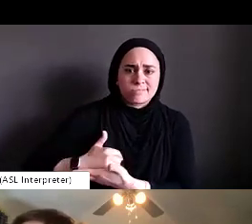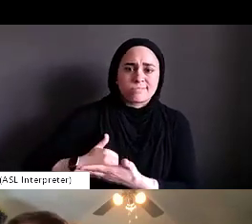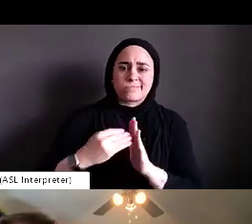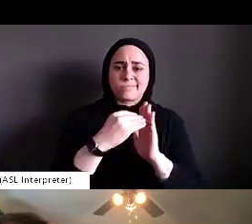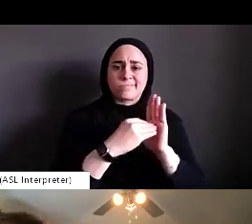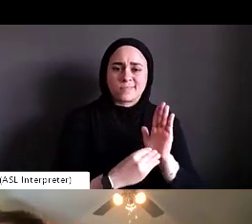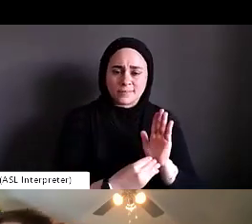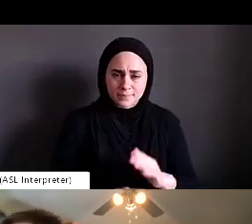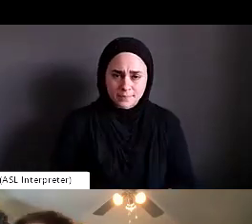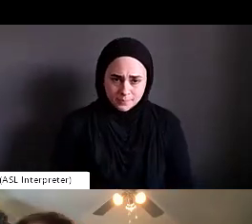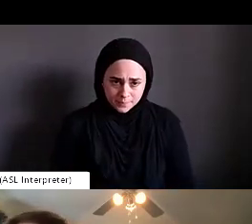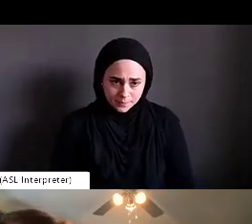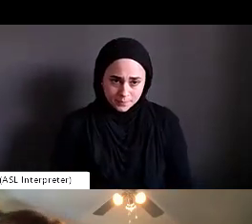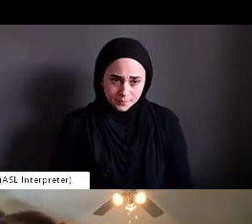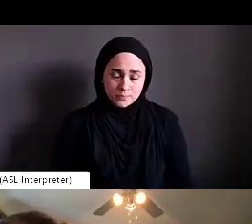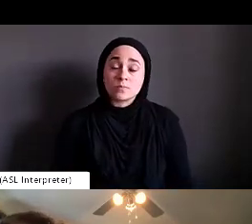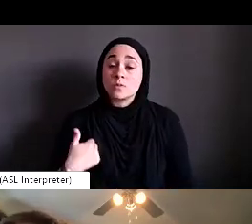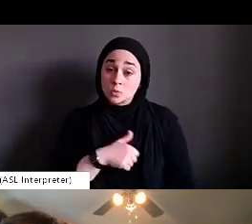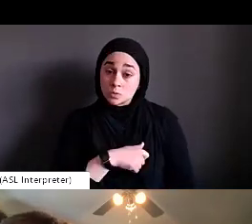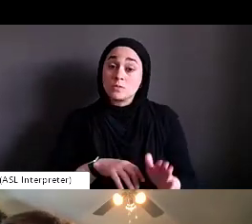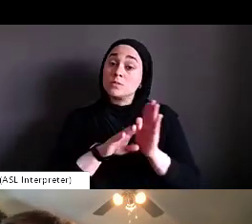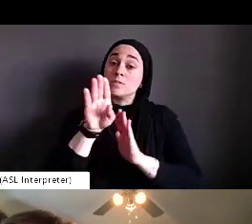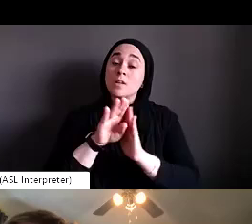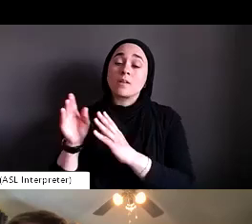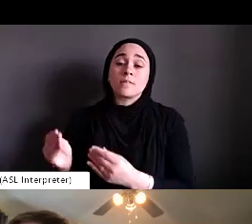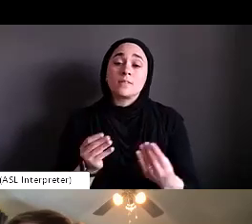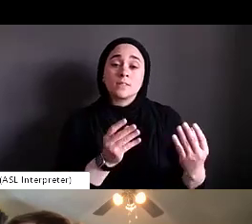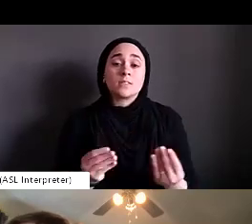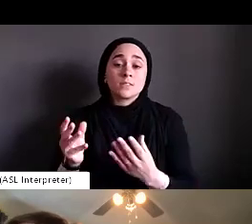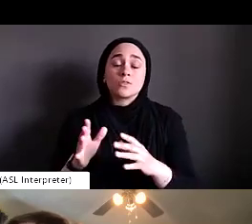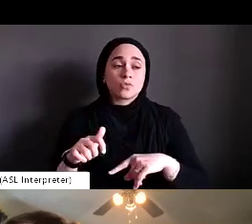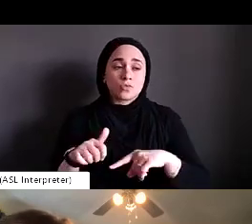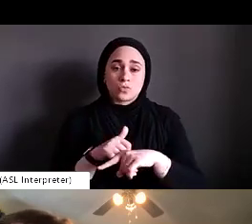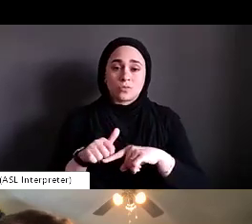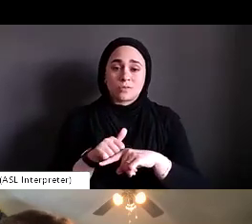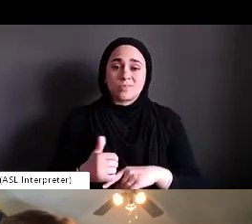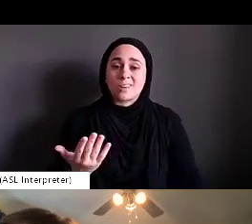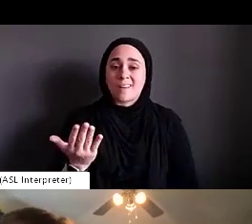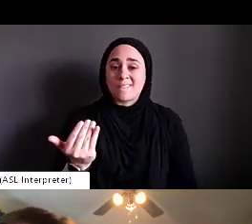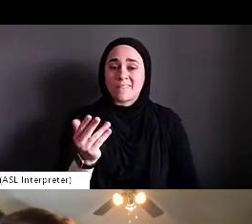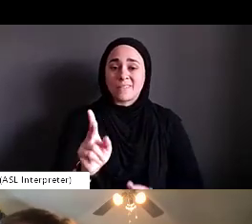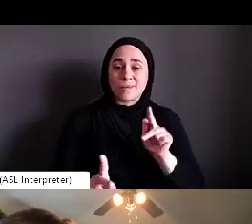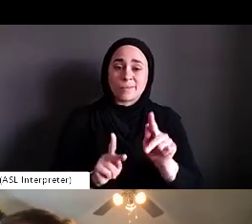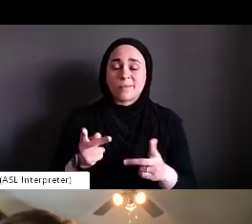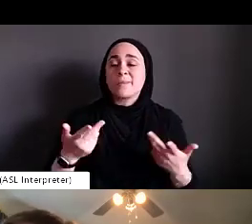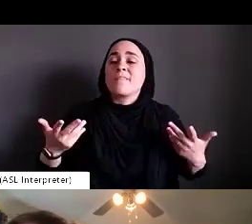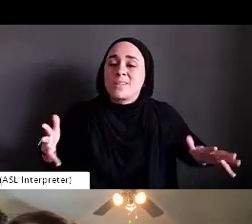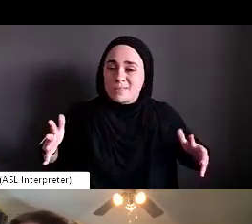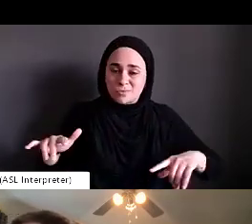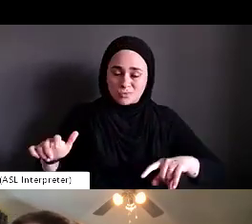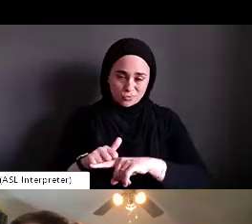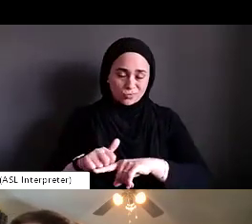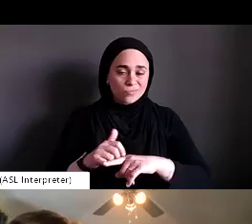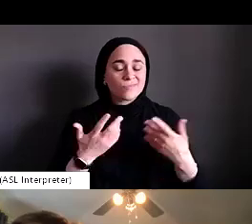We have developed a facilitation training where 15 people currently have been trained.